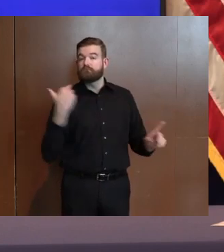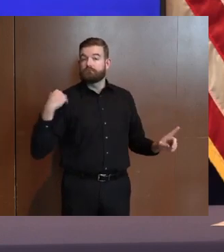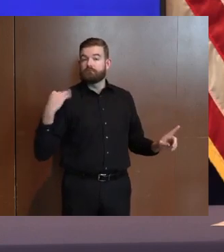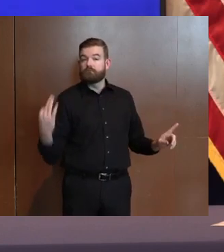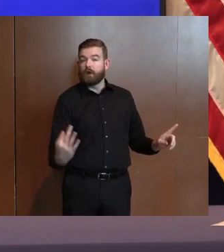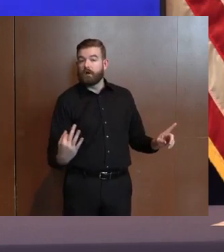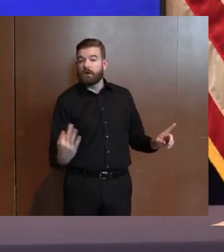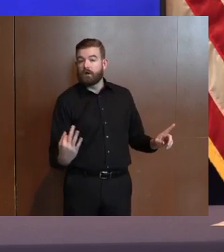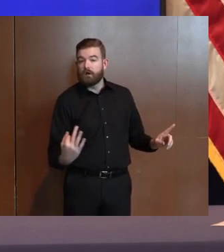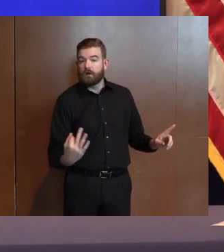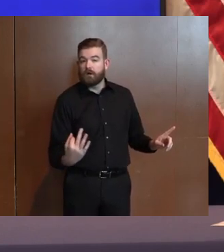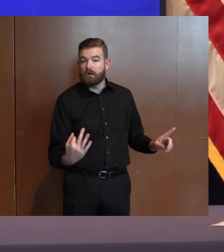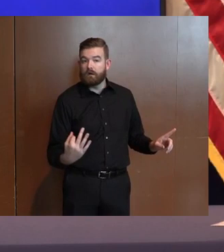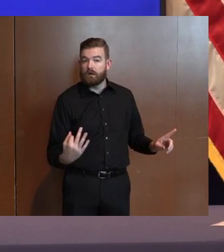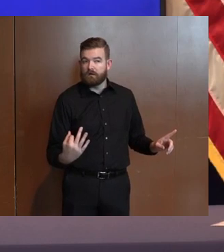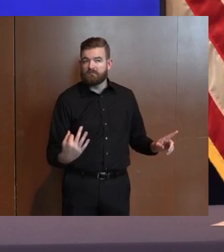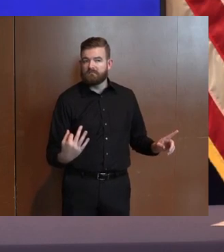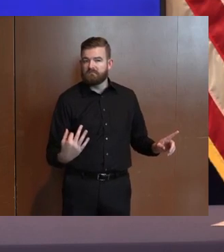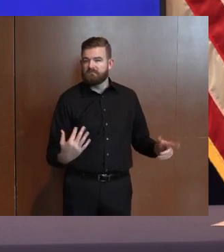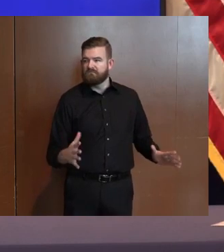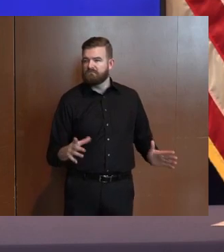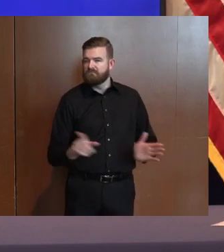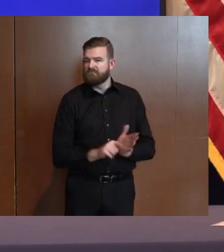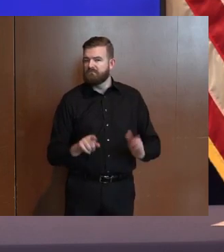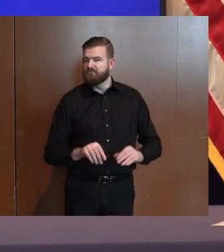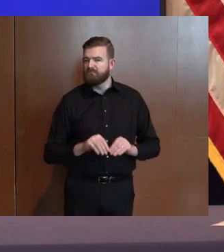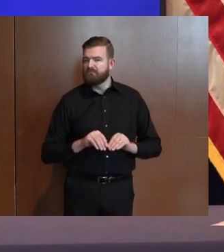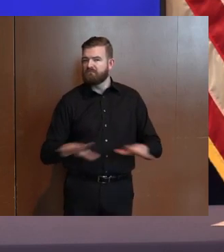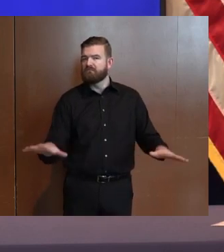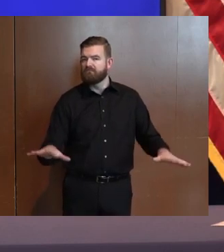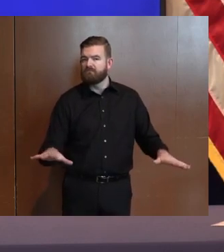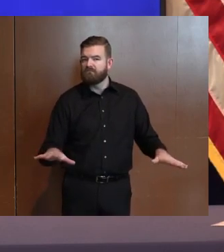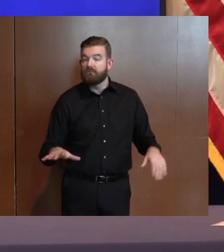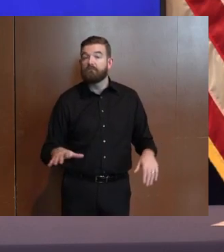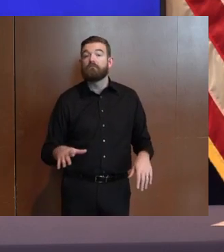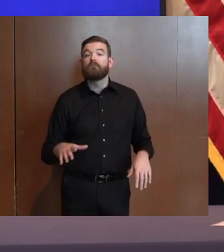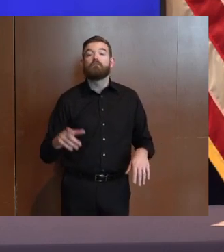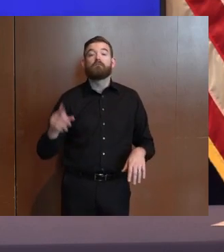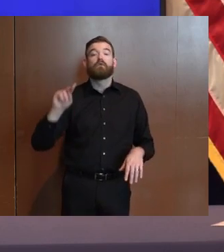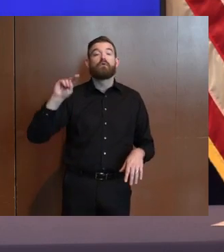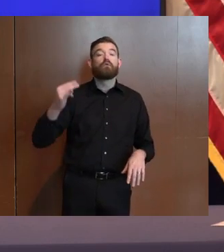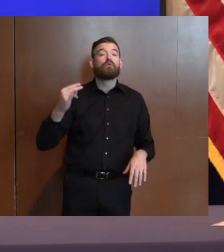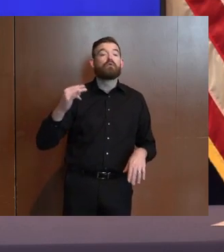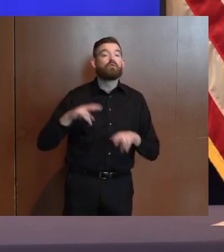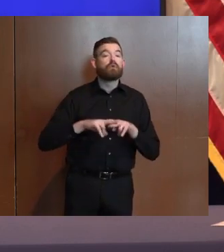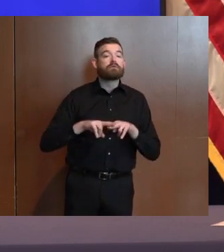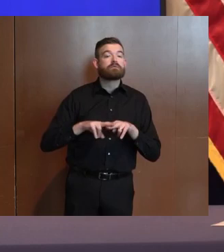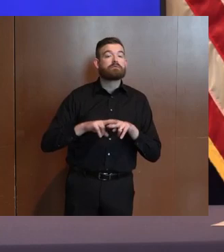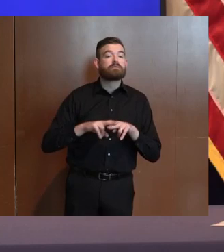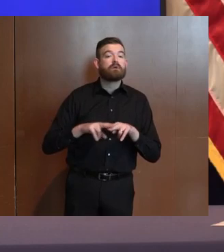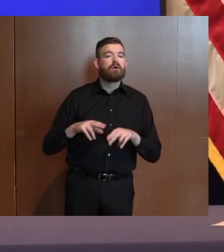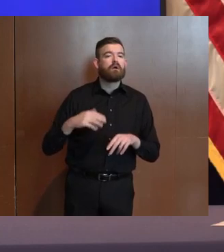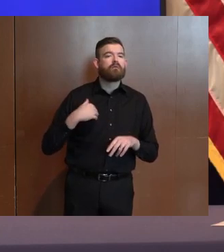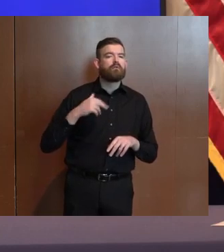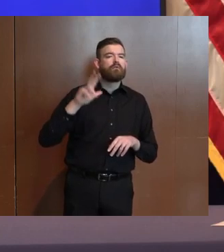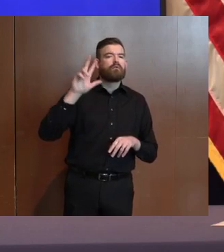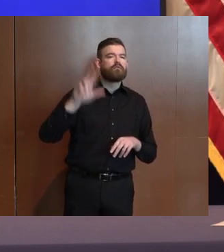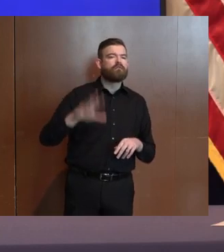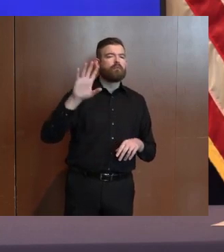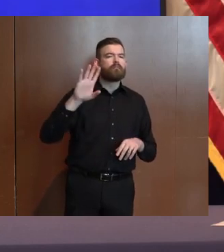reported that there's, leaving NJ Transit to the side for a moment, there's $3.4 billion plus or minus for